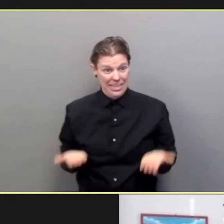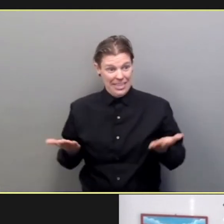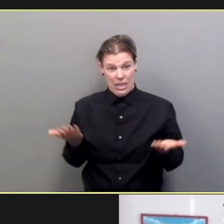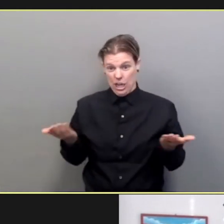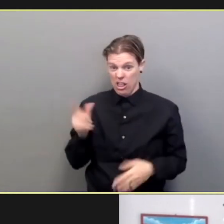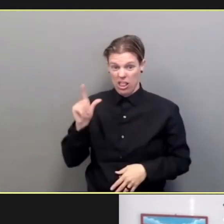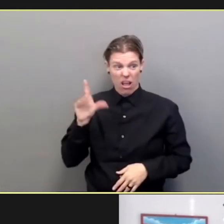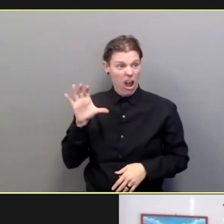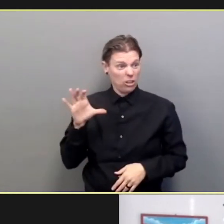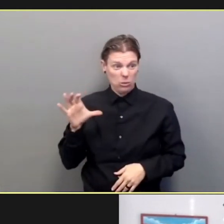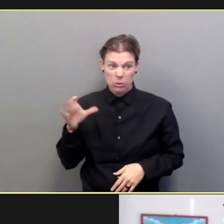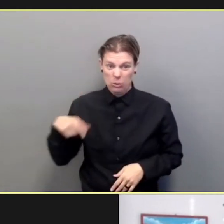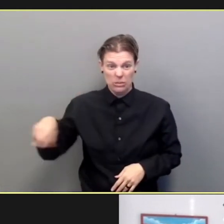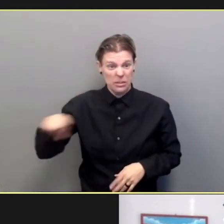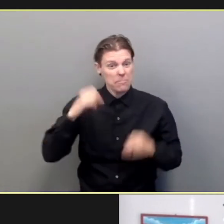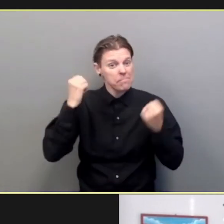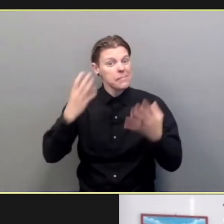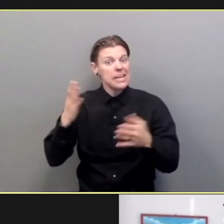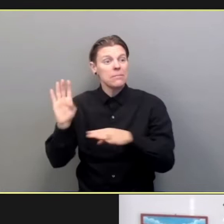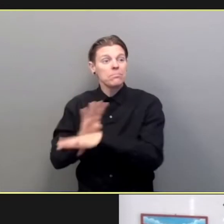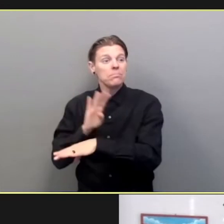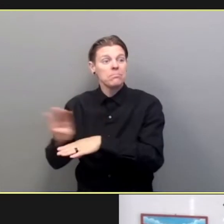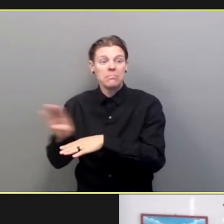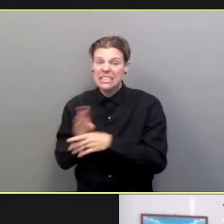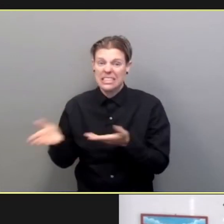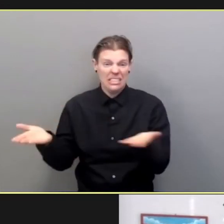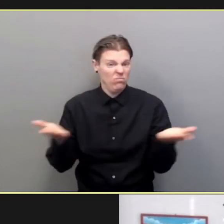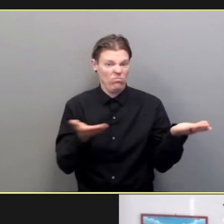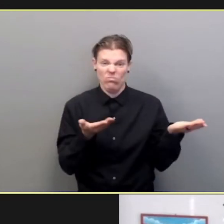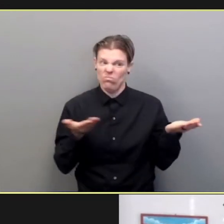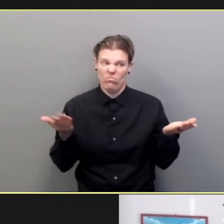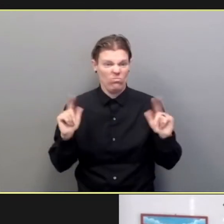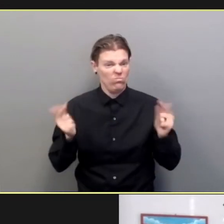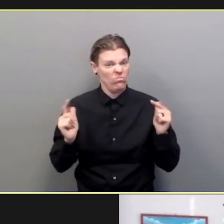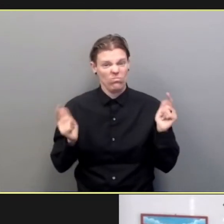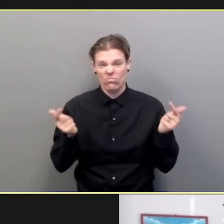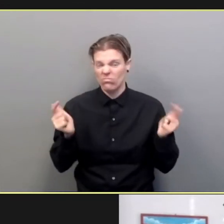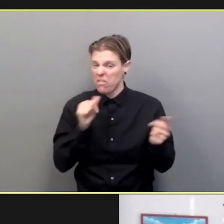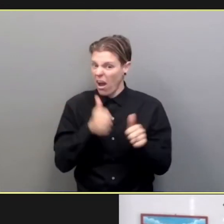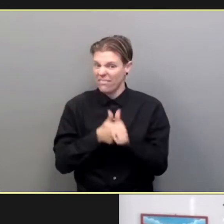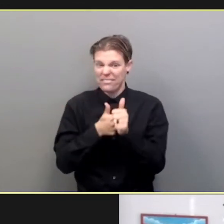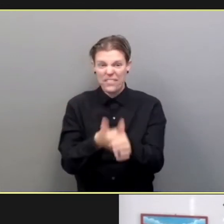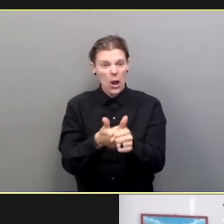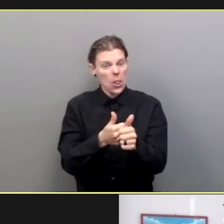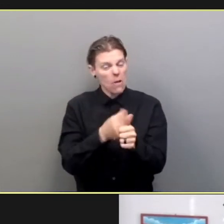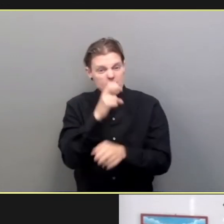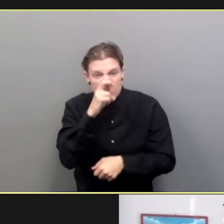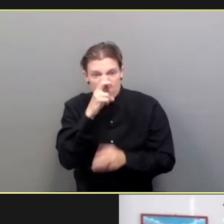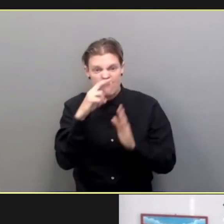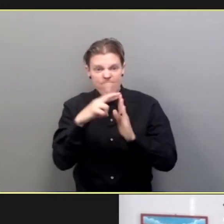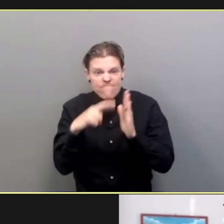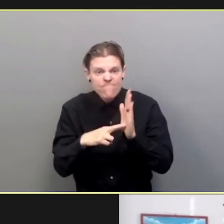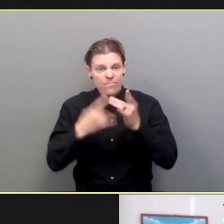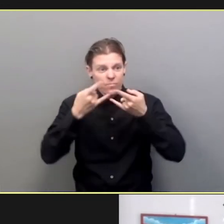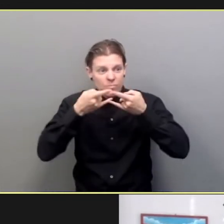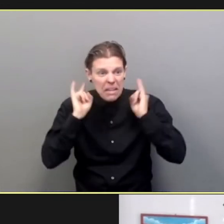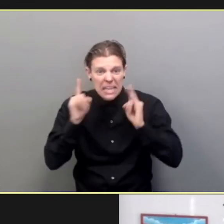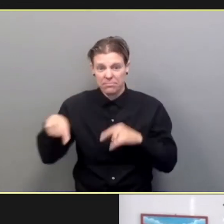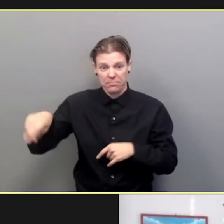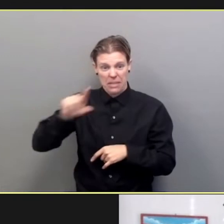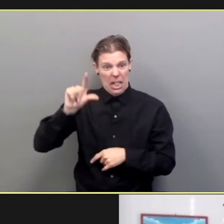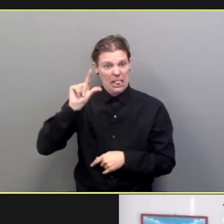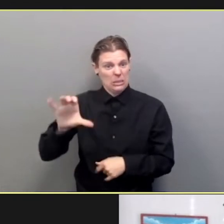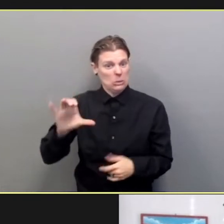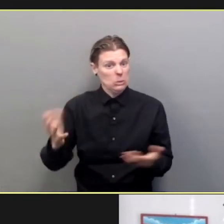have completely decided not to enforce it among their own staff and customers, and it almost seems